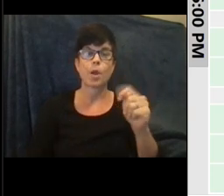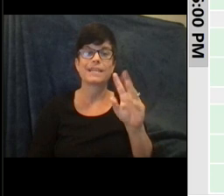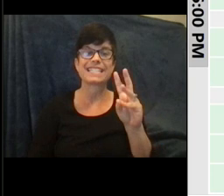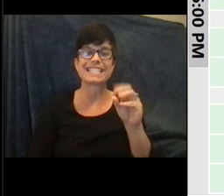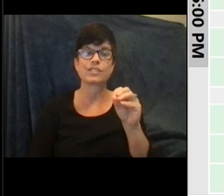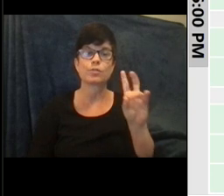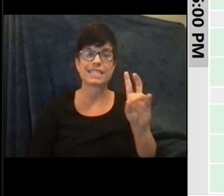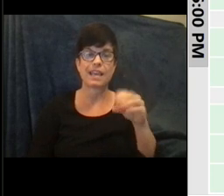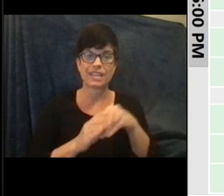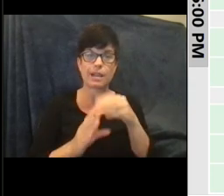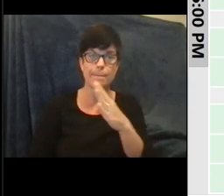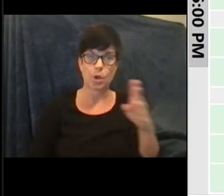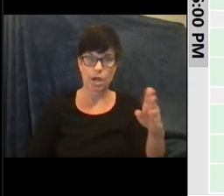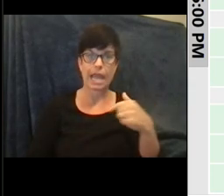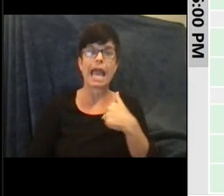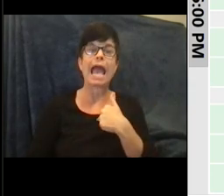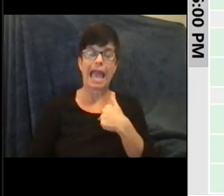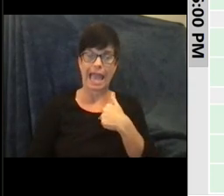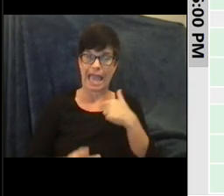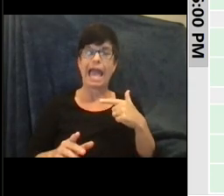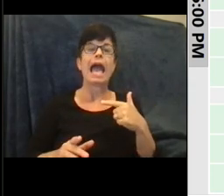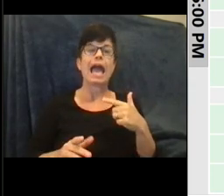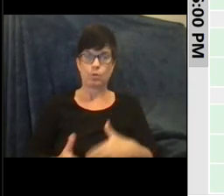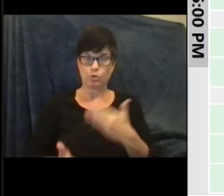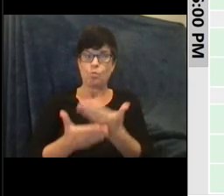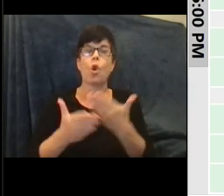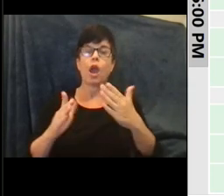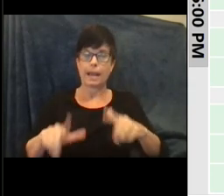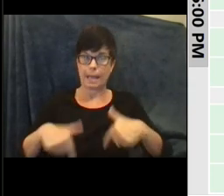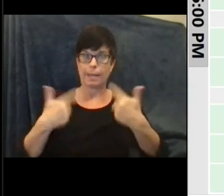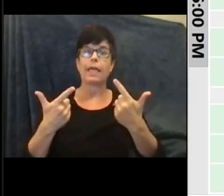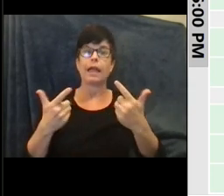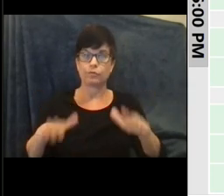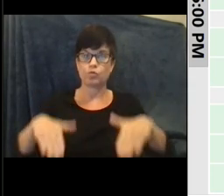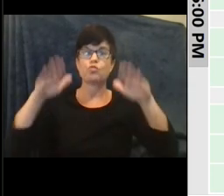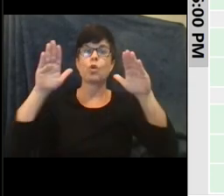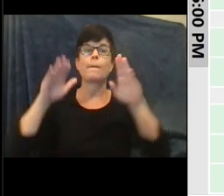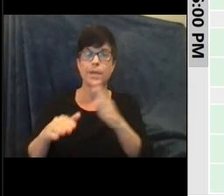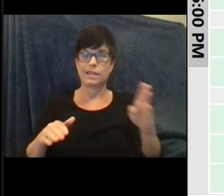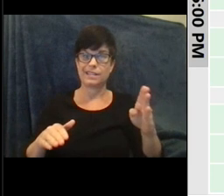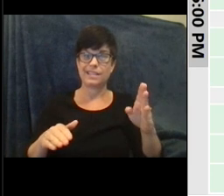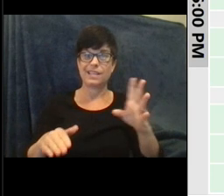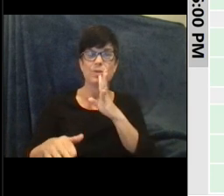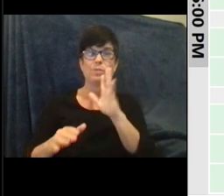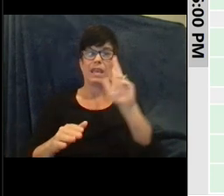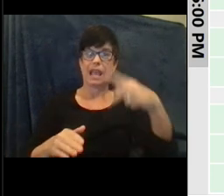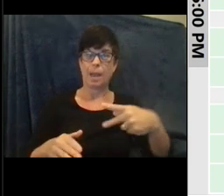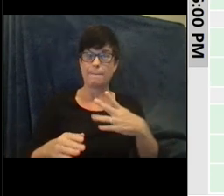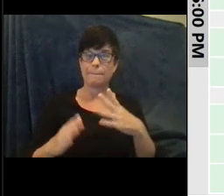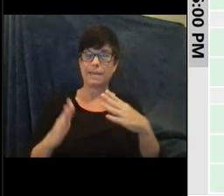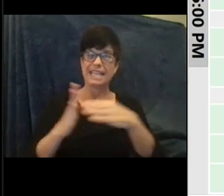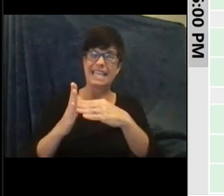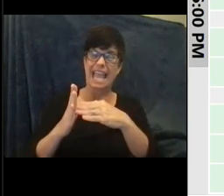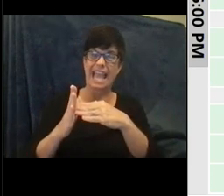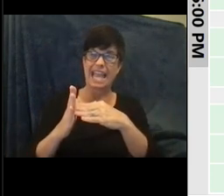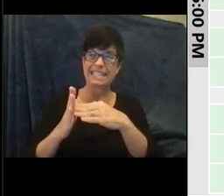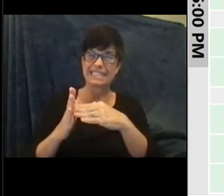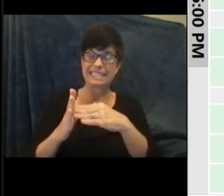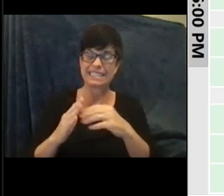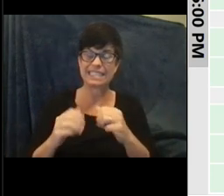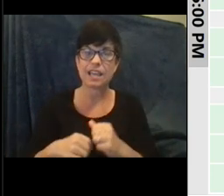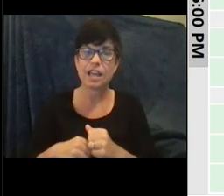here as a Boynton Beach native and a concerned citizen speaking up against the extension request and also against the density increase